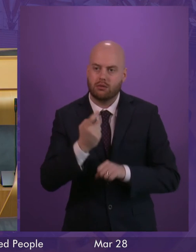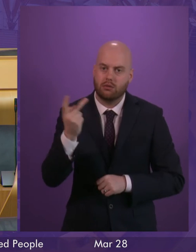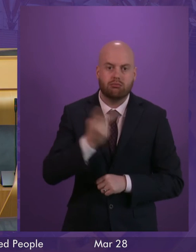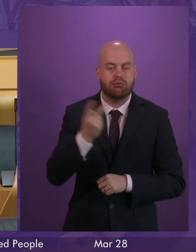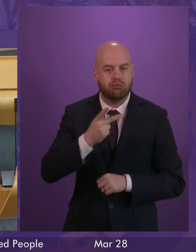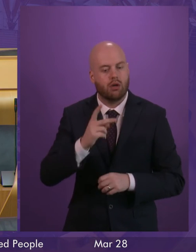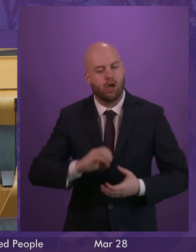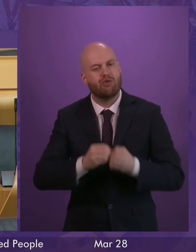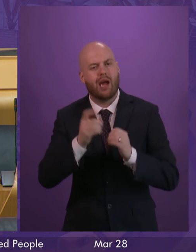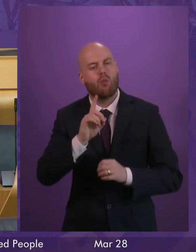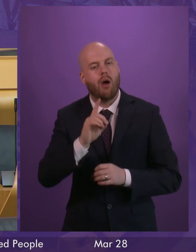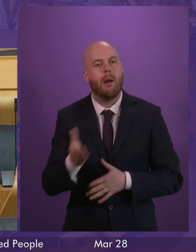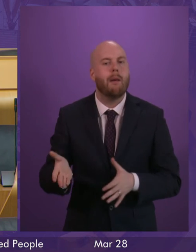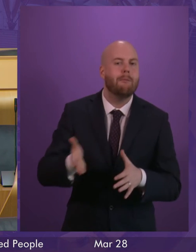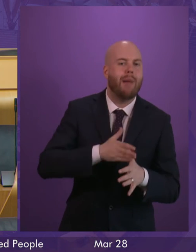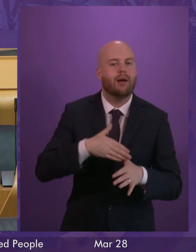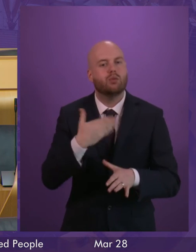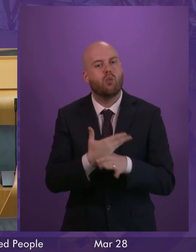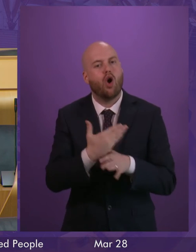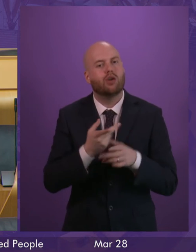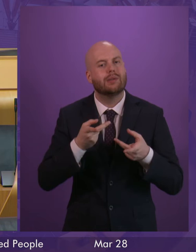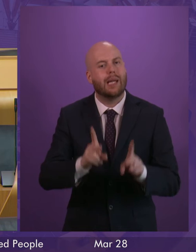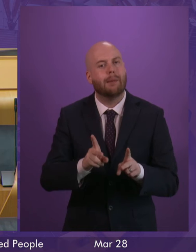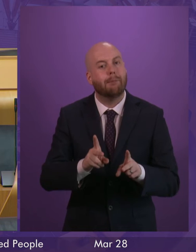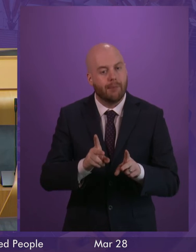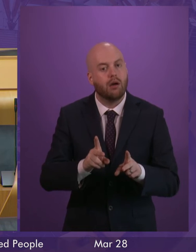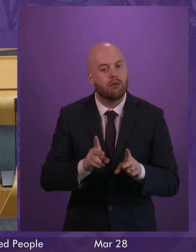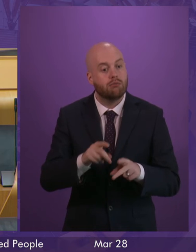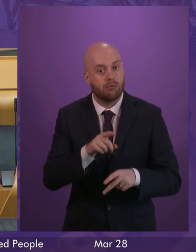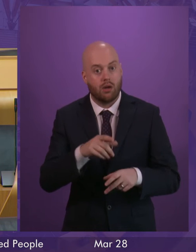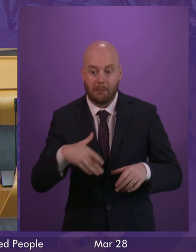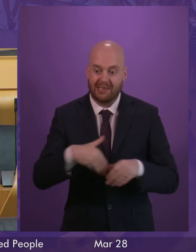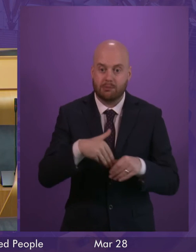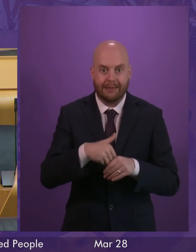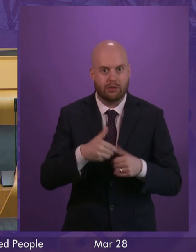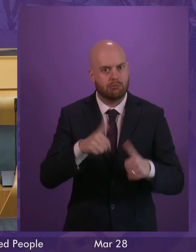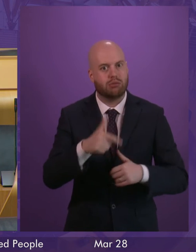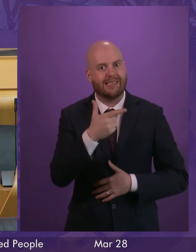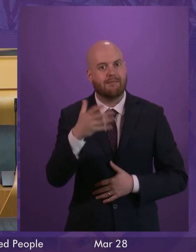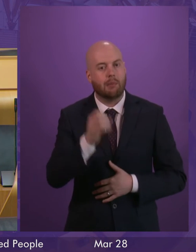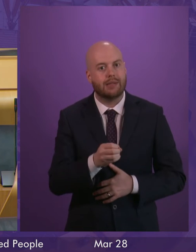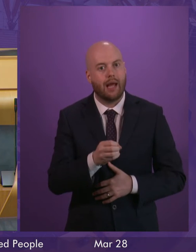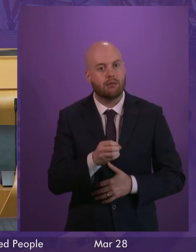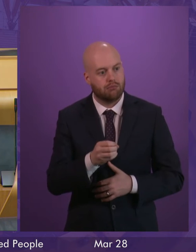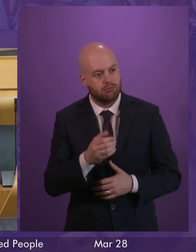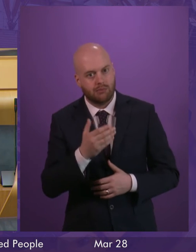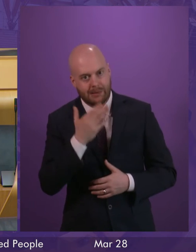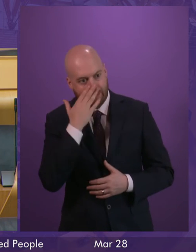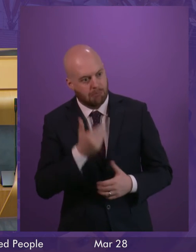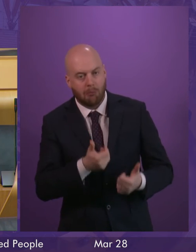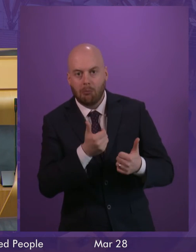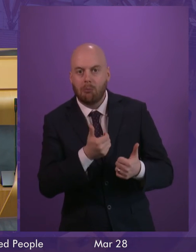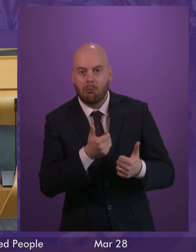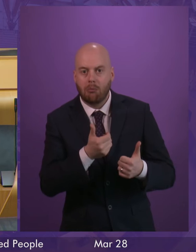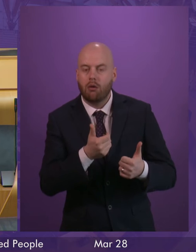to work schemes for disabled people with participating rates of 75% and 55% respectively. The